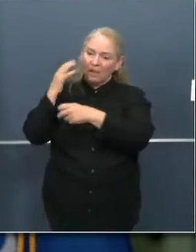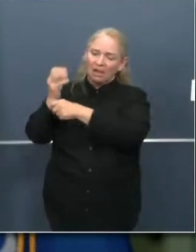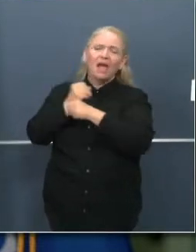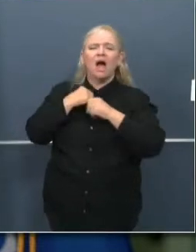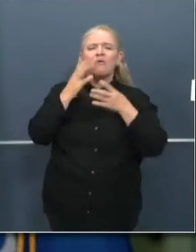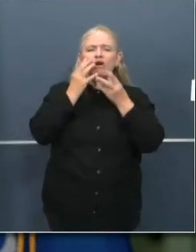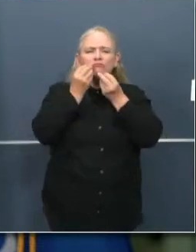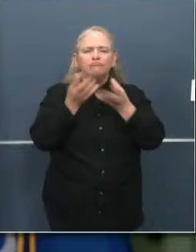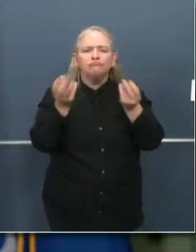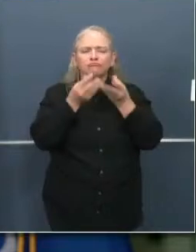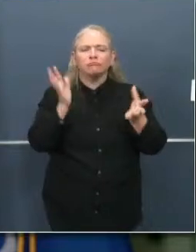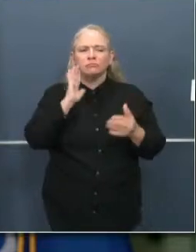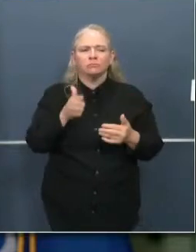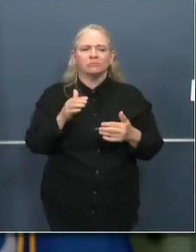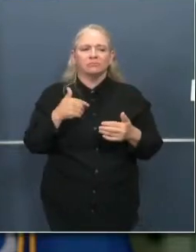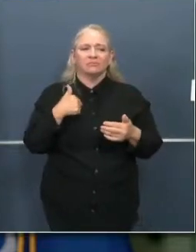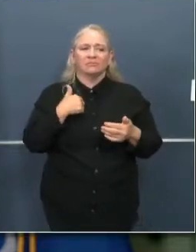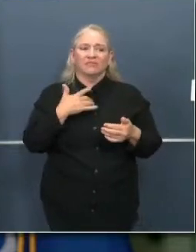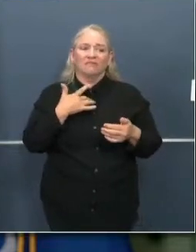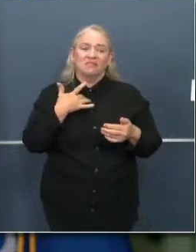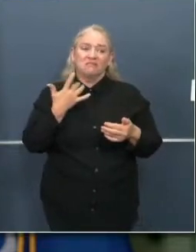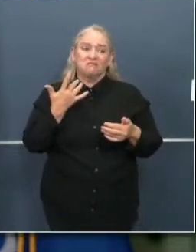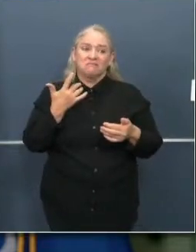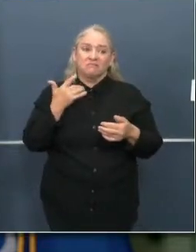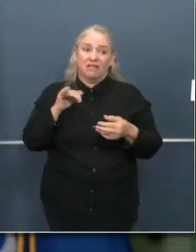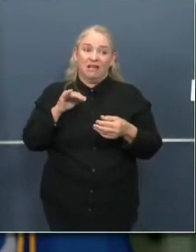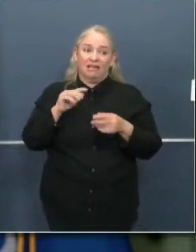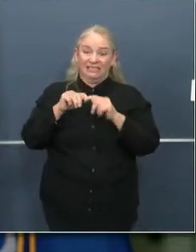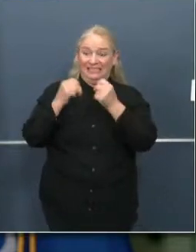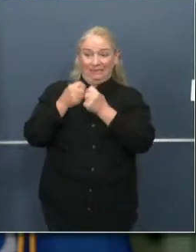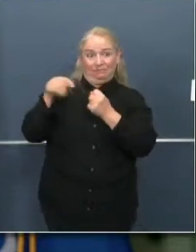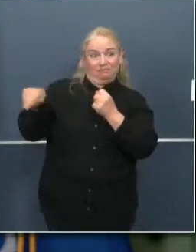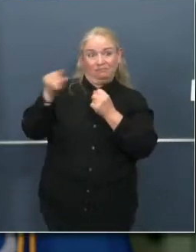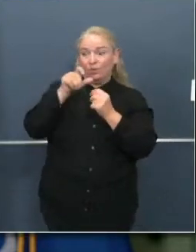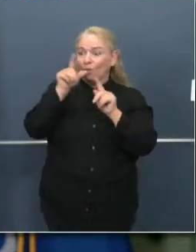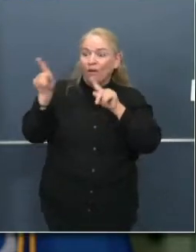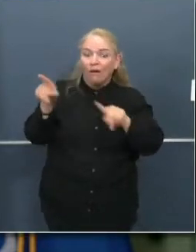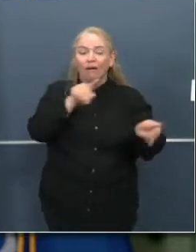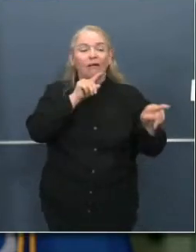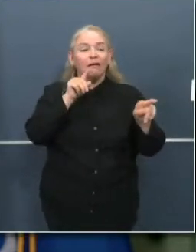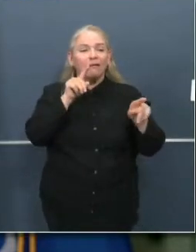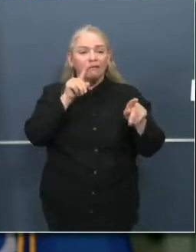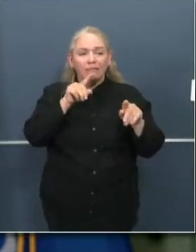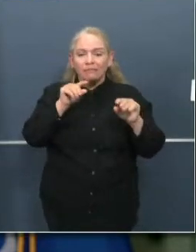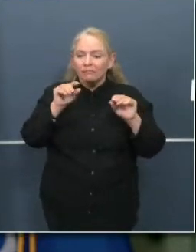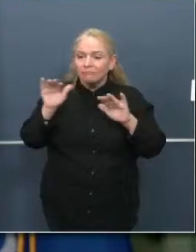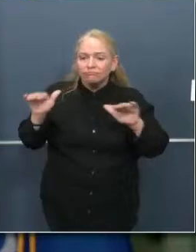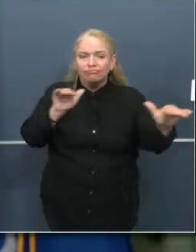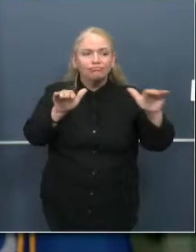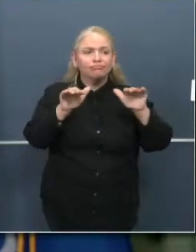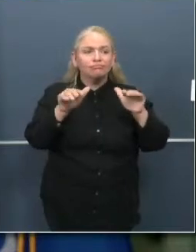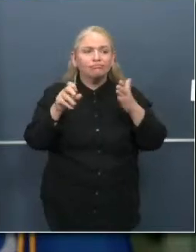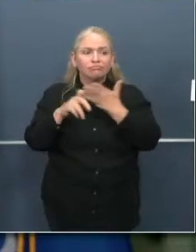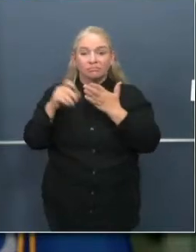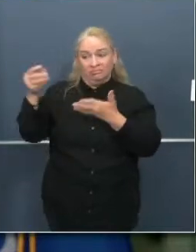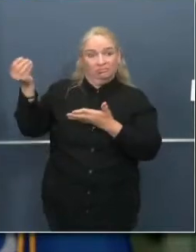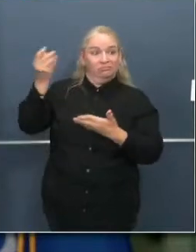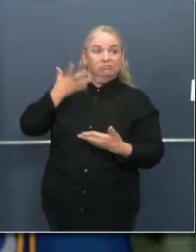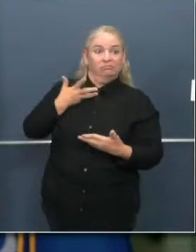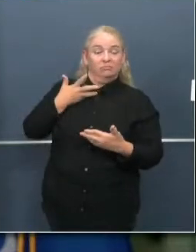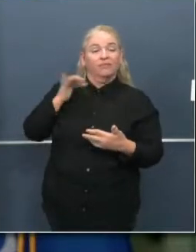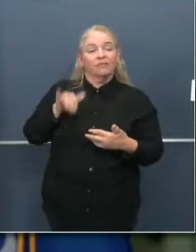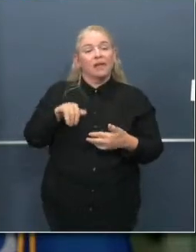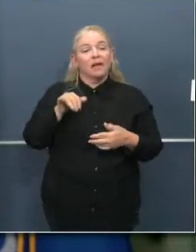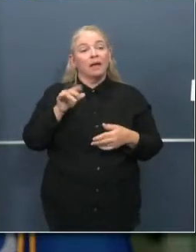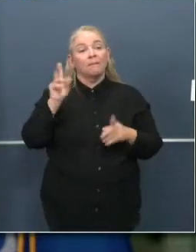of compliance, the engagement got people back into compliance very quickly. And that's the spirit to which